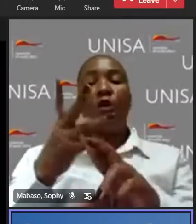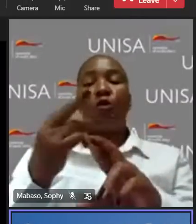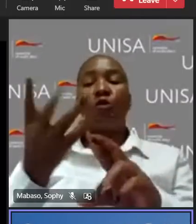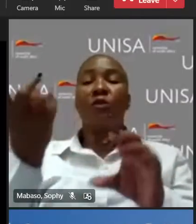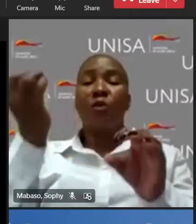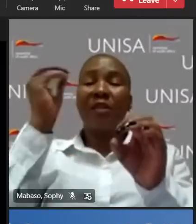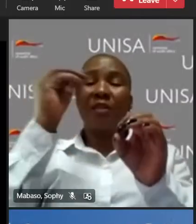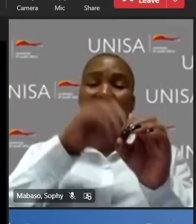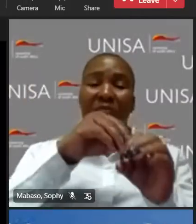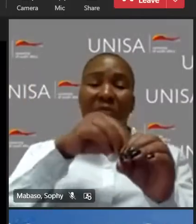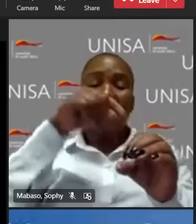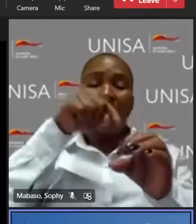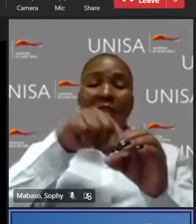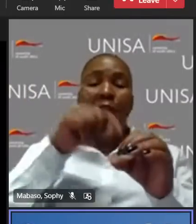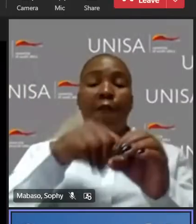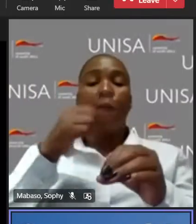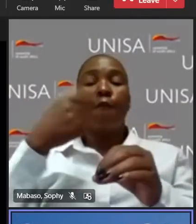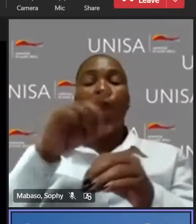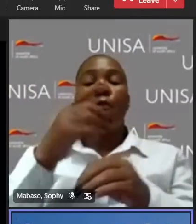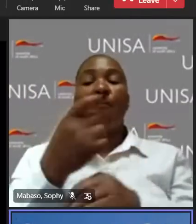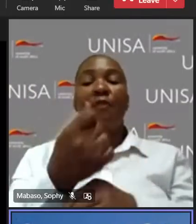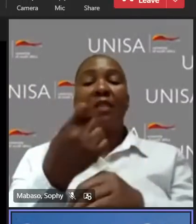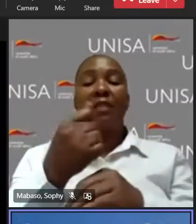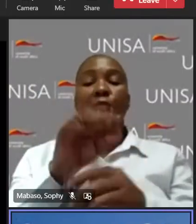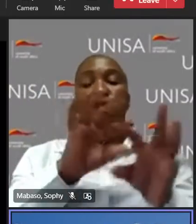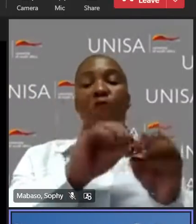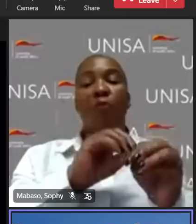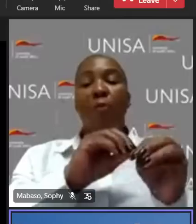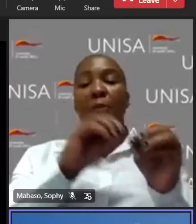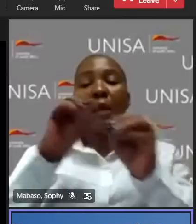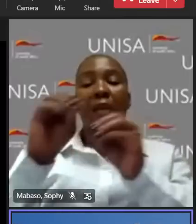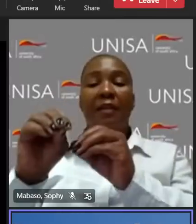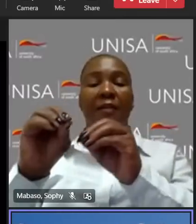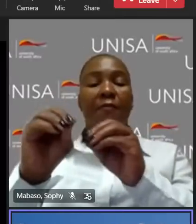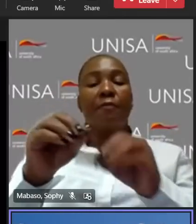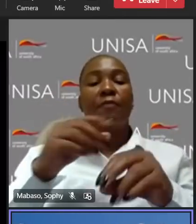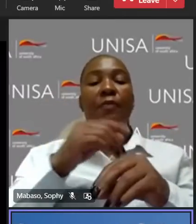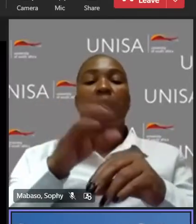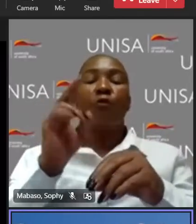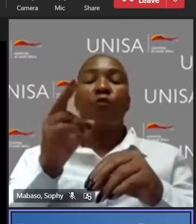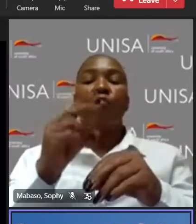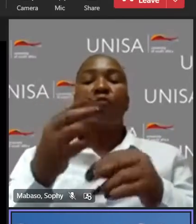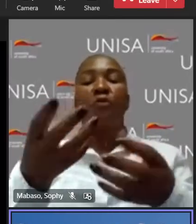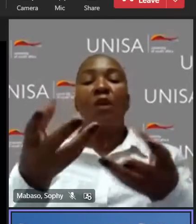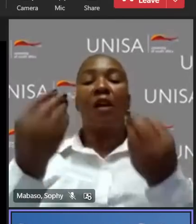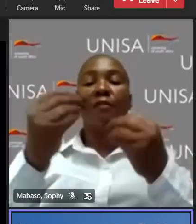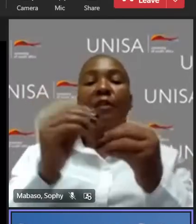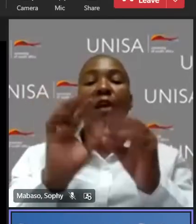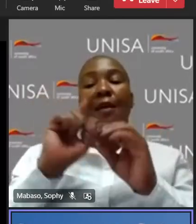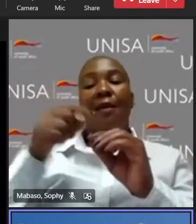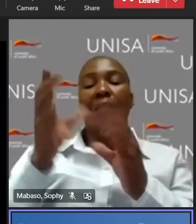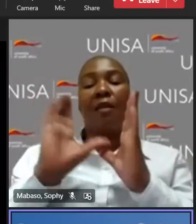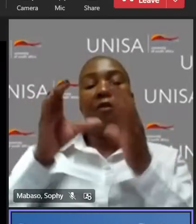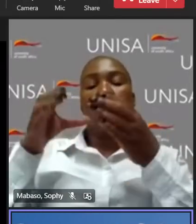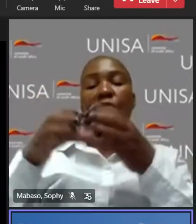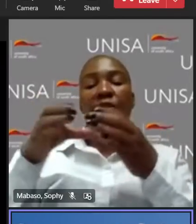for funding to be migrated. And then we have also another group that it's